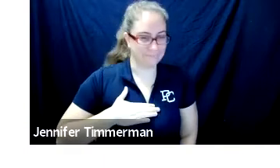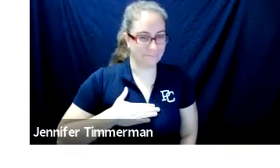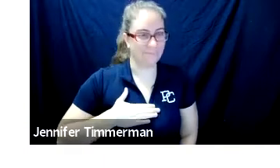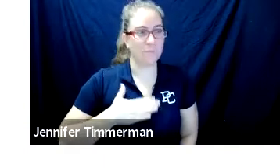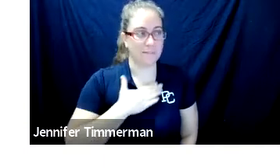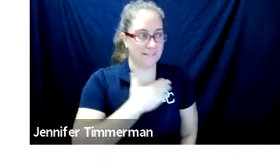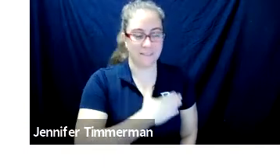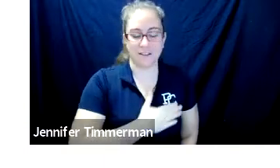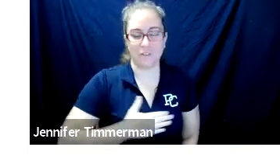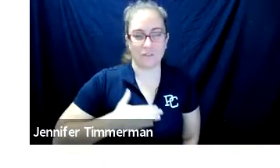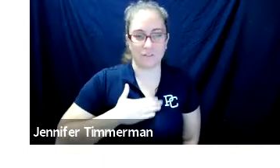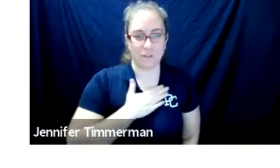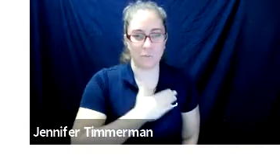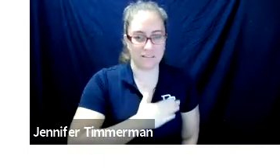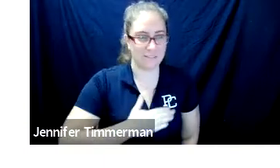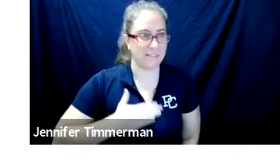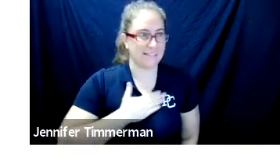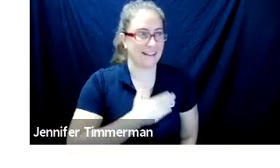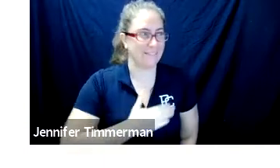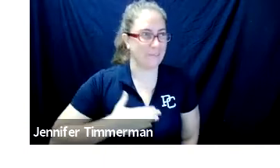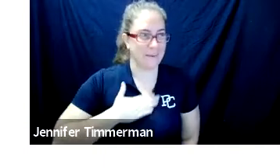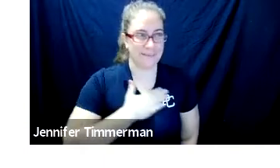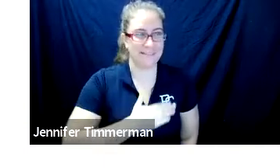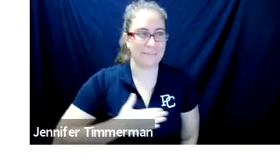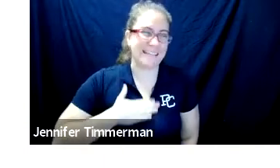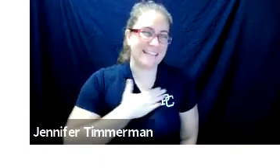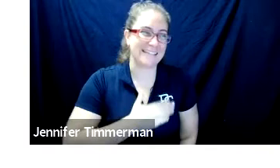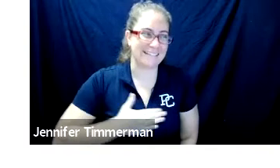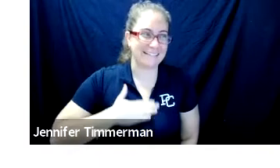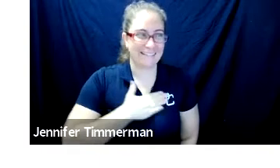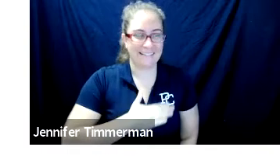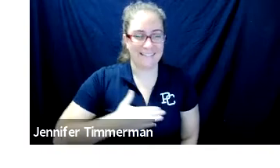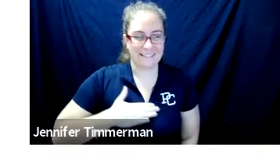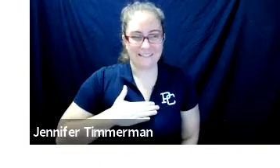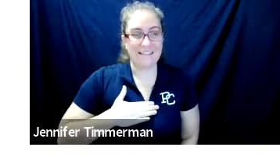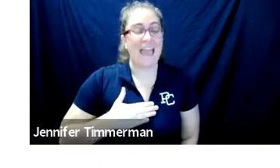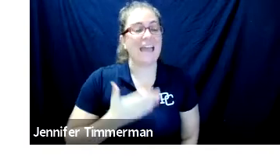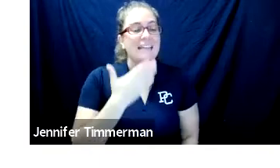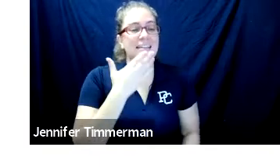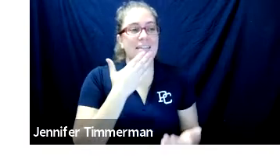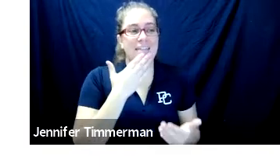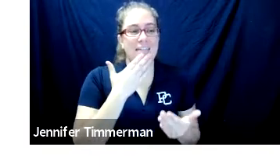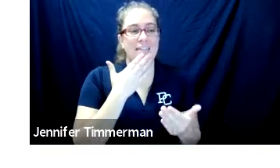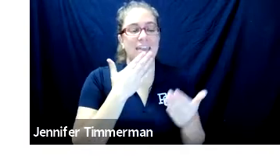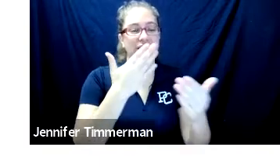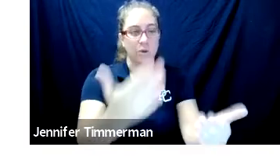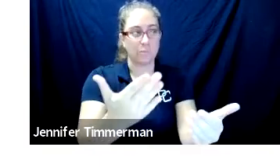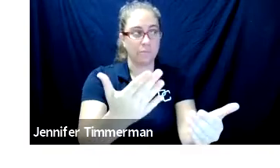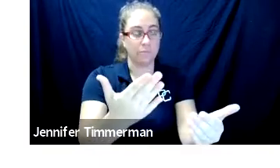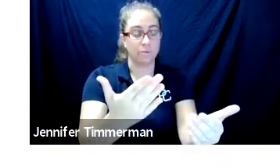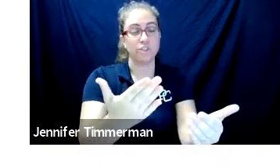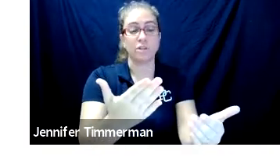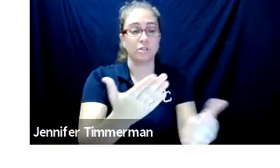You probably see that all the little ones use this now, the babies, please. And thank